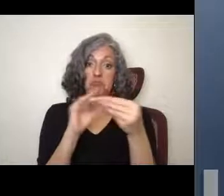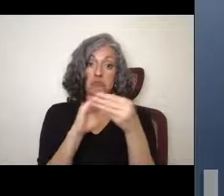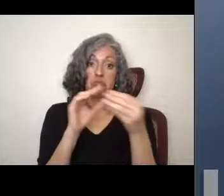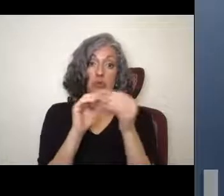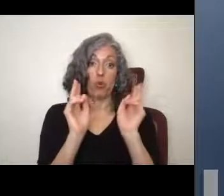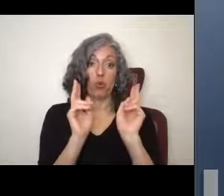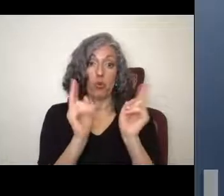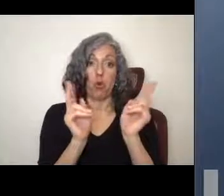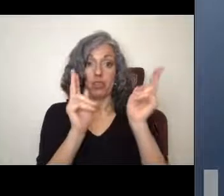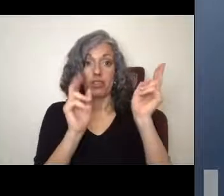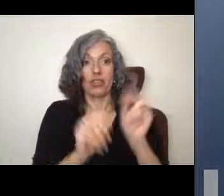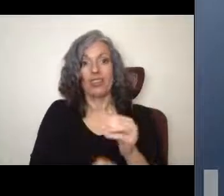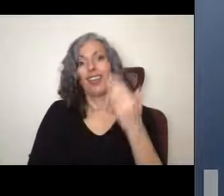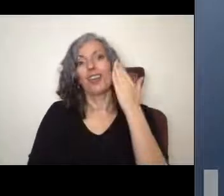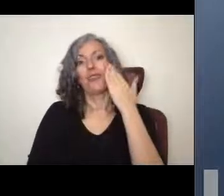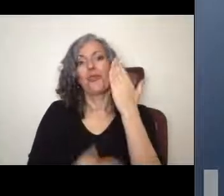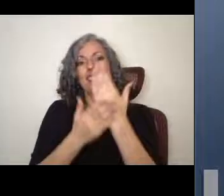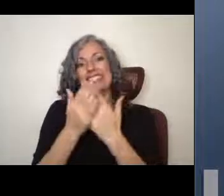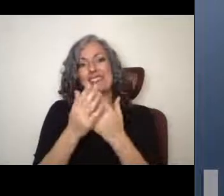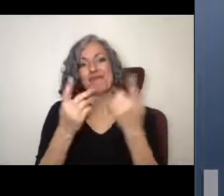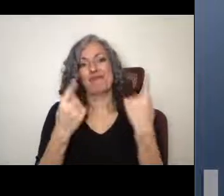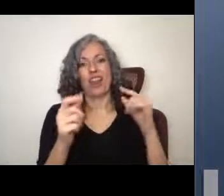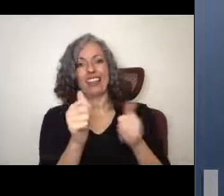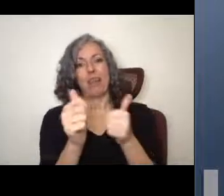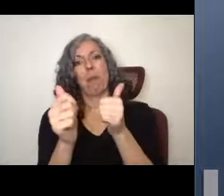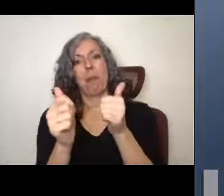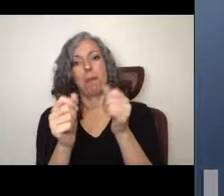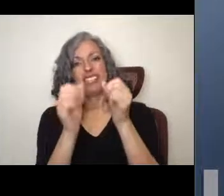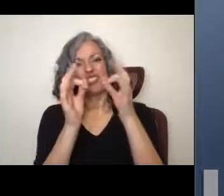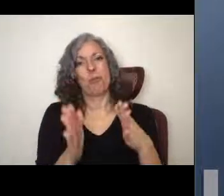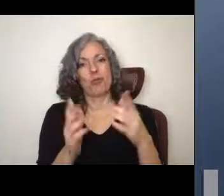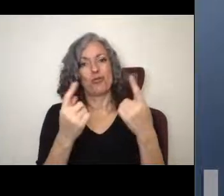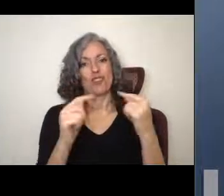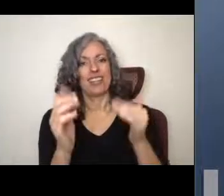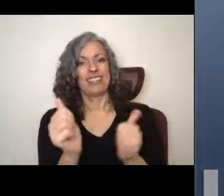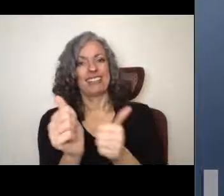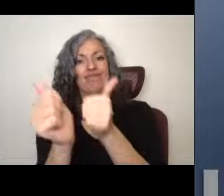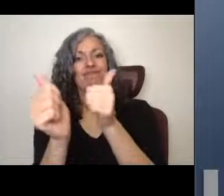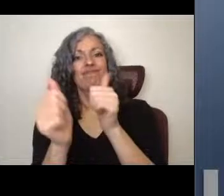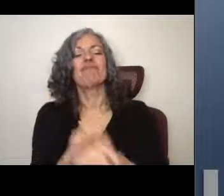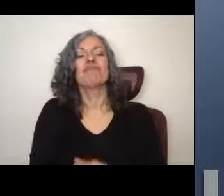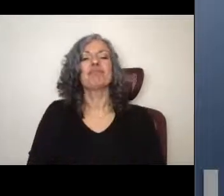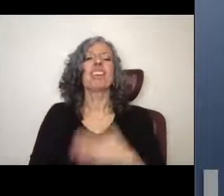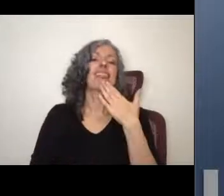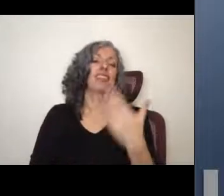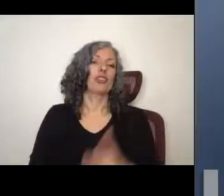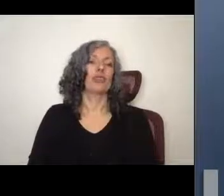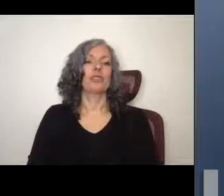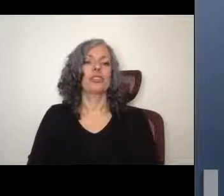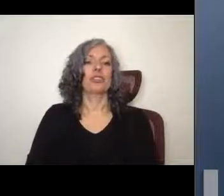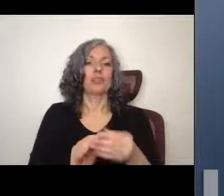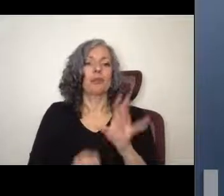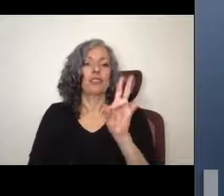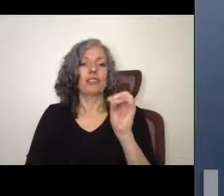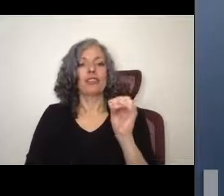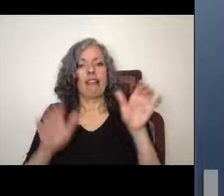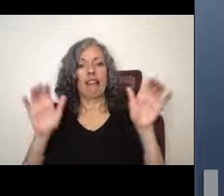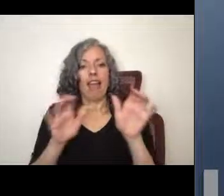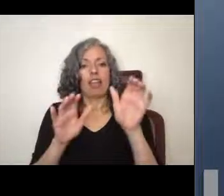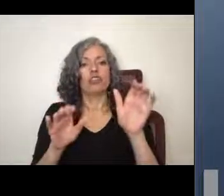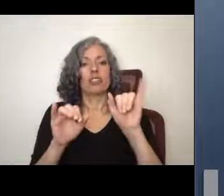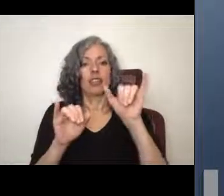some people on the screen trying to keep up with me, but I'll do my best to not go too fast. Thank you. Tab 70 is an action item for a pavement